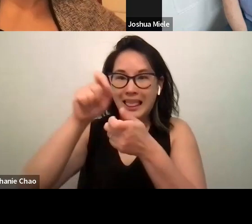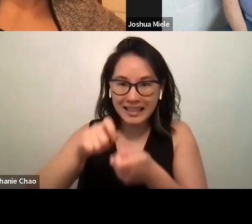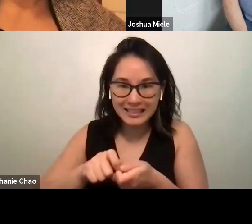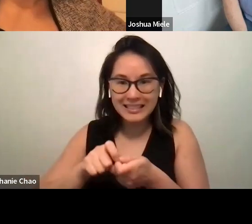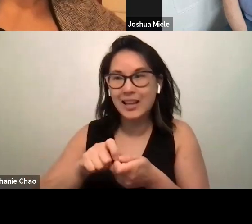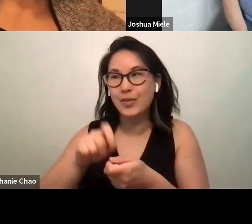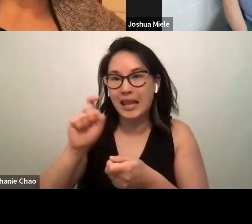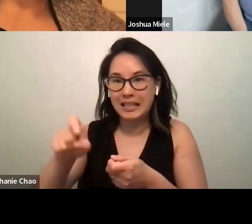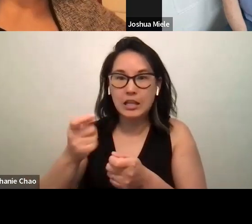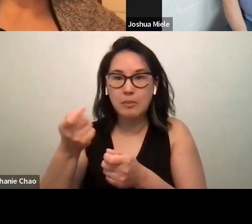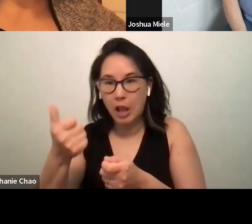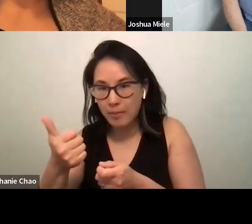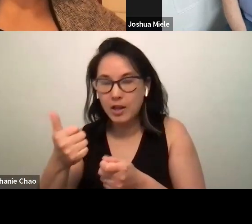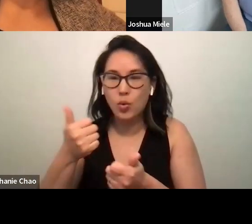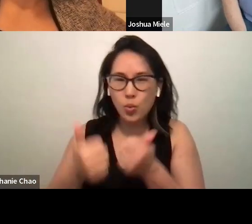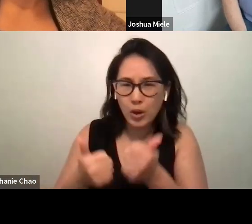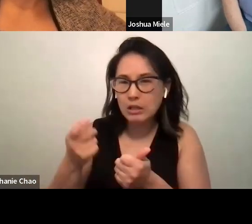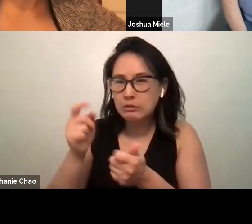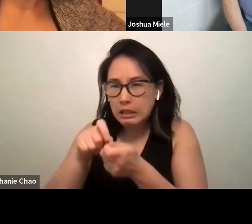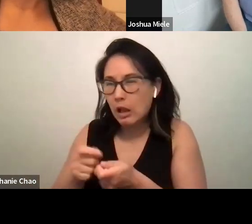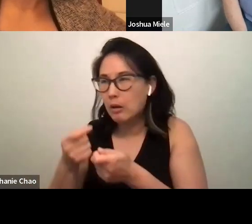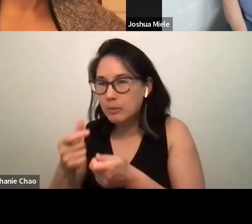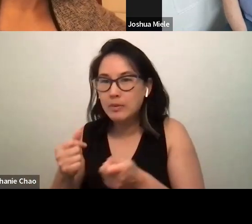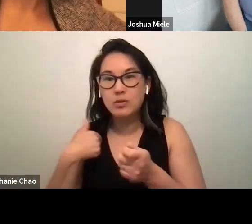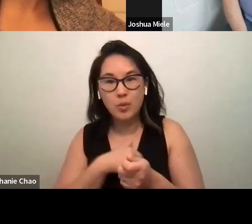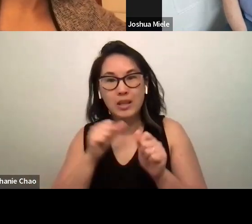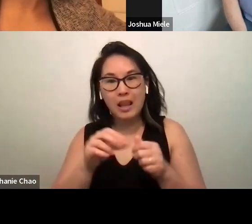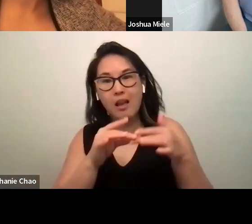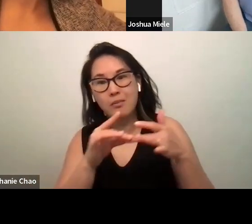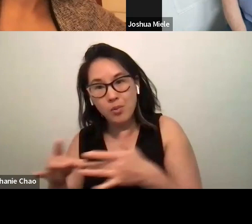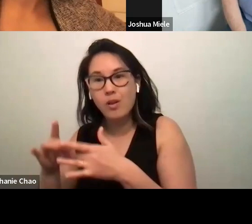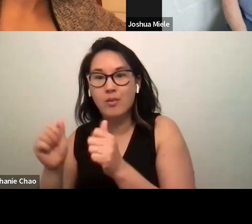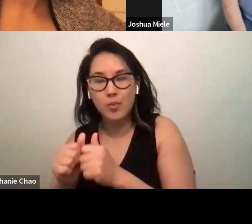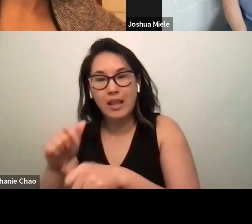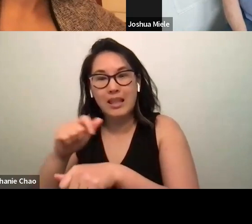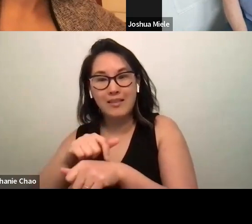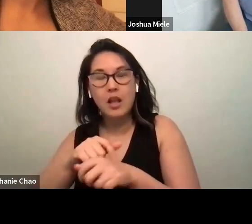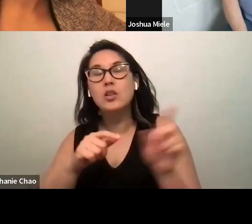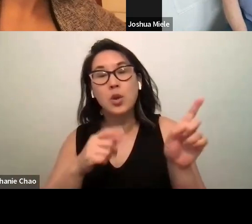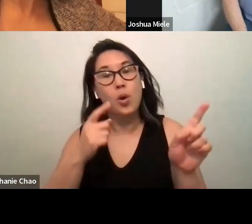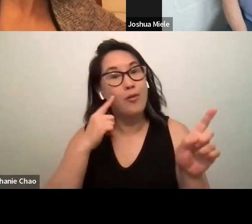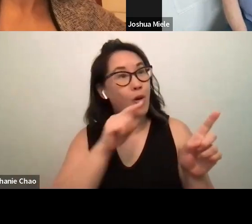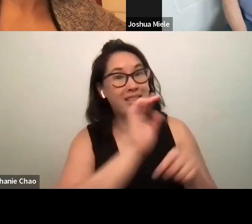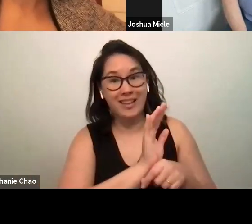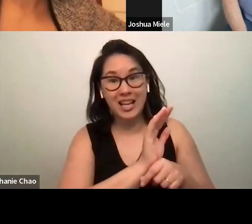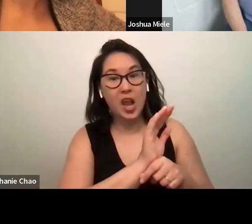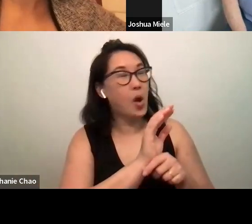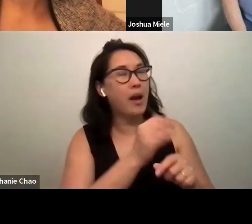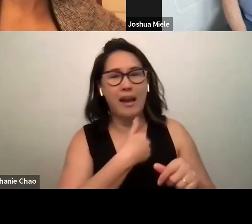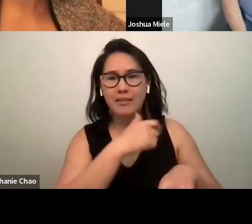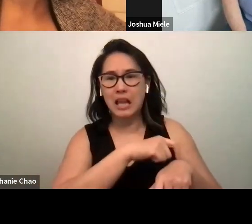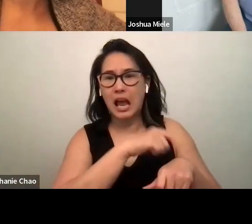to be omitted in order to move along with the timeline of the video. We don't have that constraint here, and it